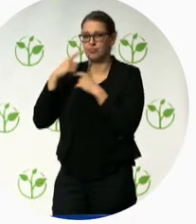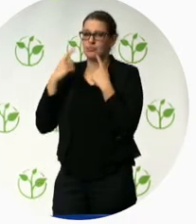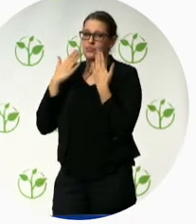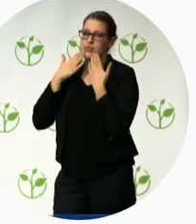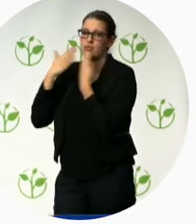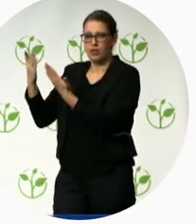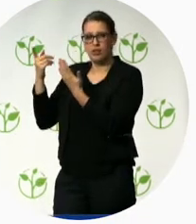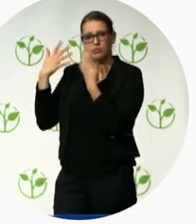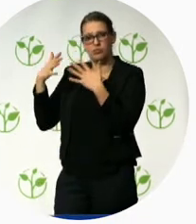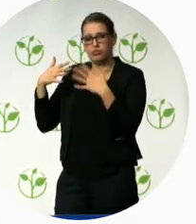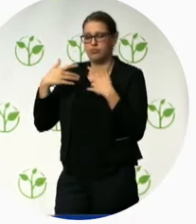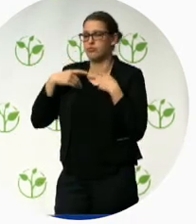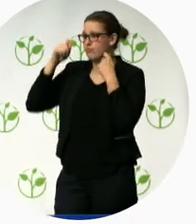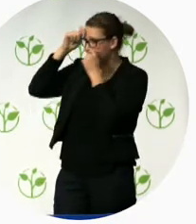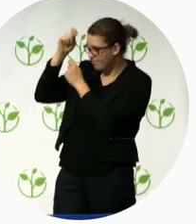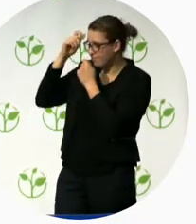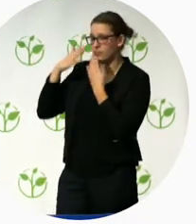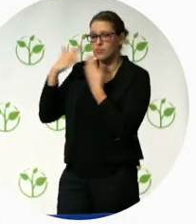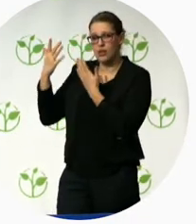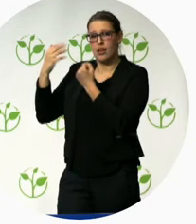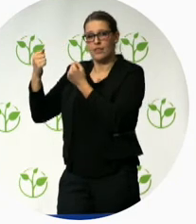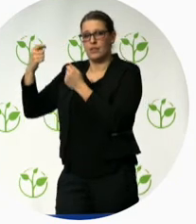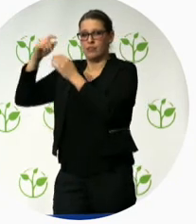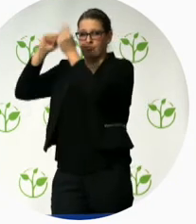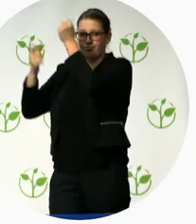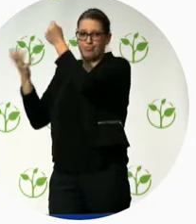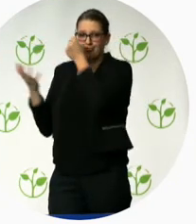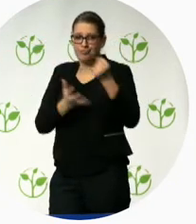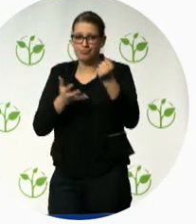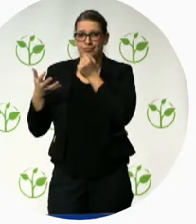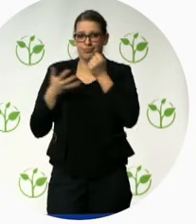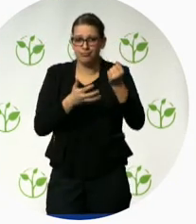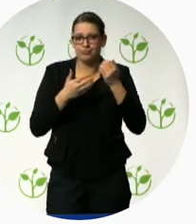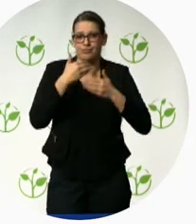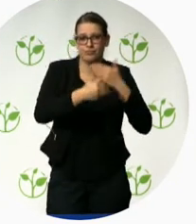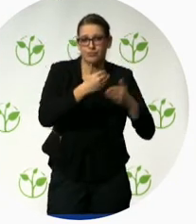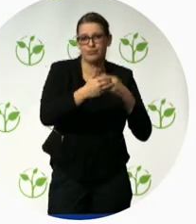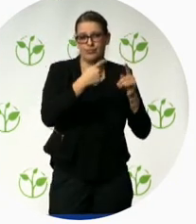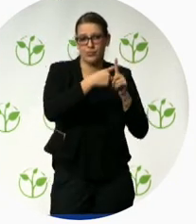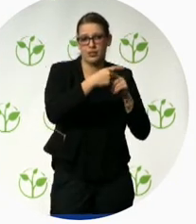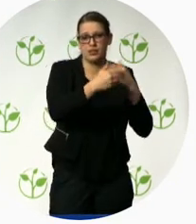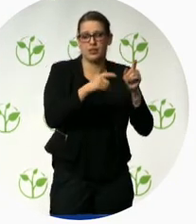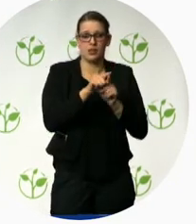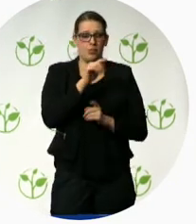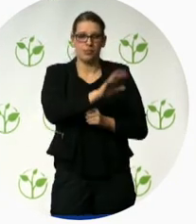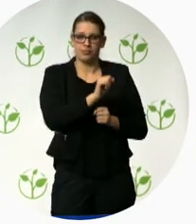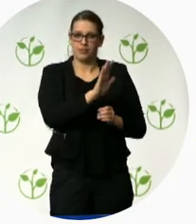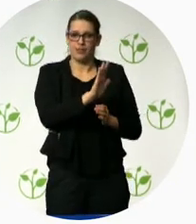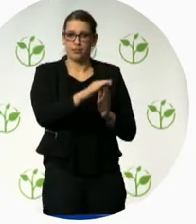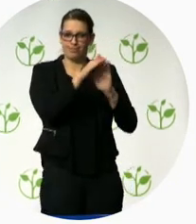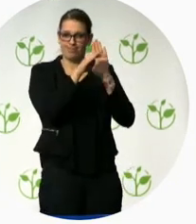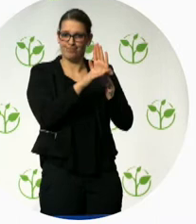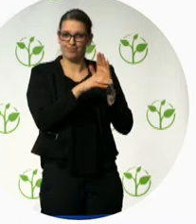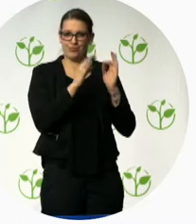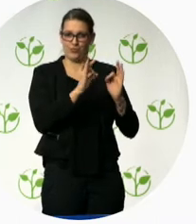level, how the community people are being aware about disability rights and how the children are being benefited